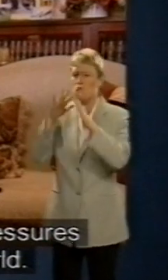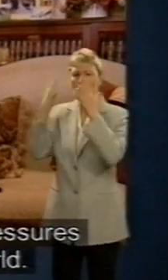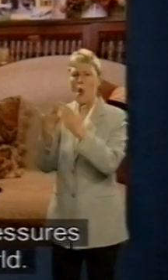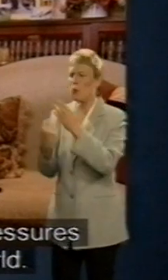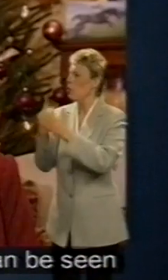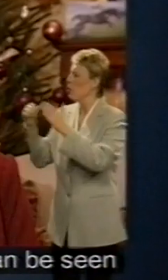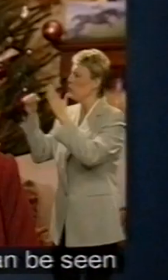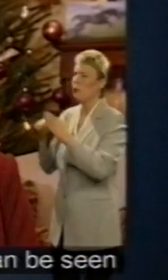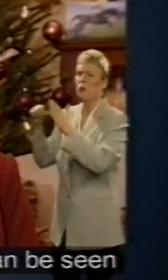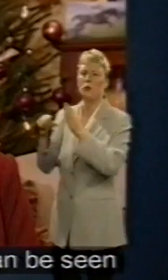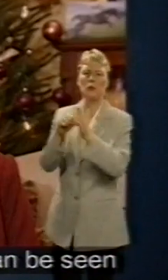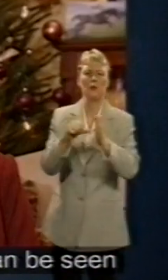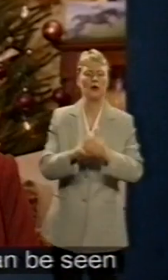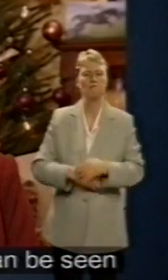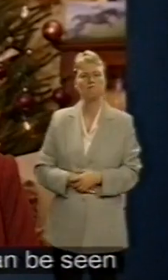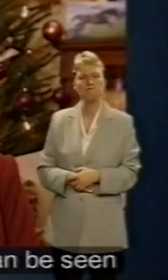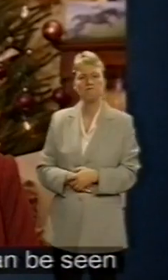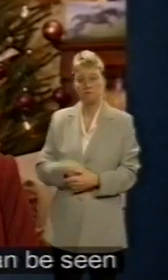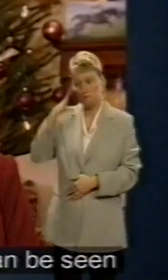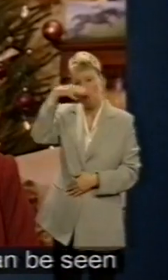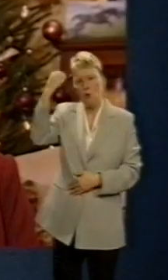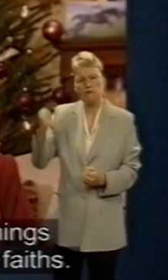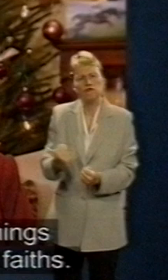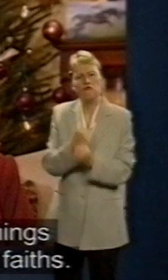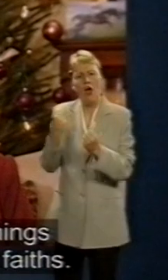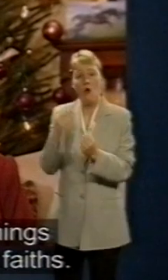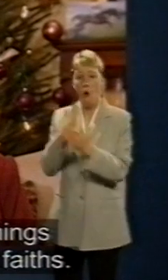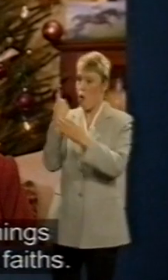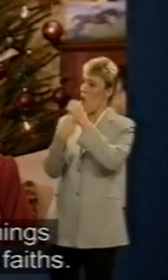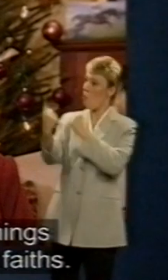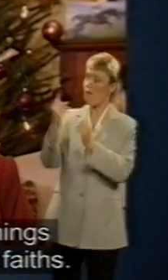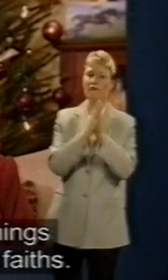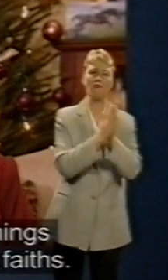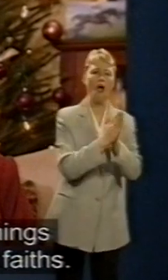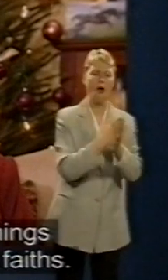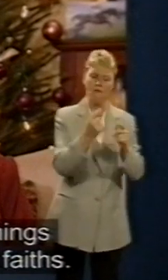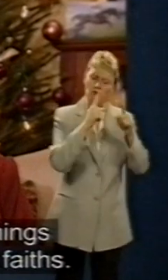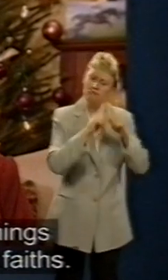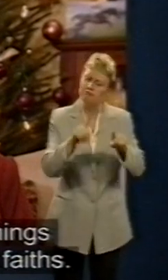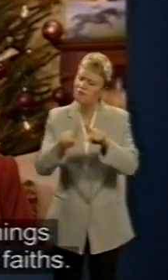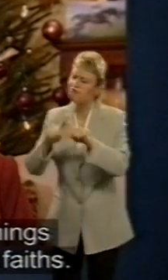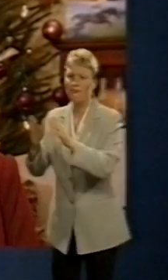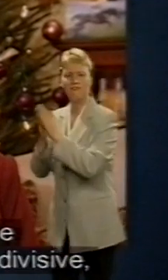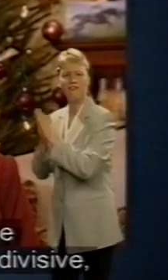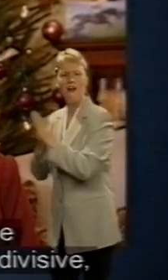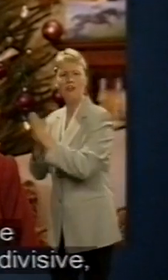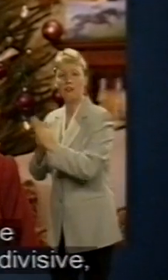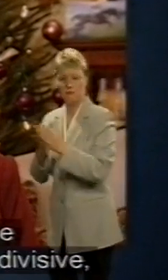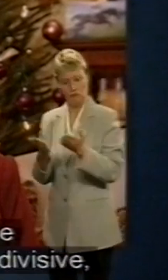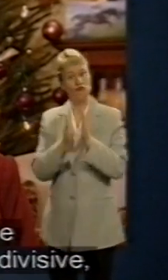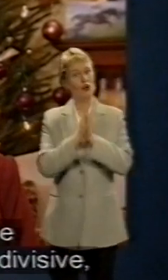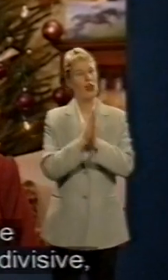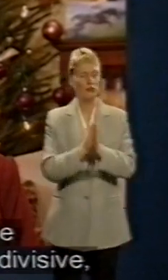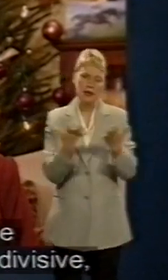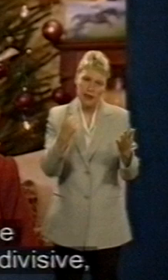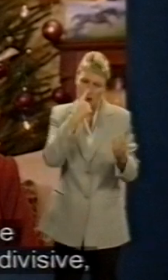world. This spirituality can be seen in the teachings of other great faiths. Of course,